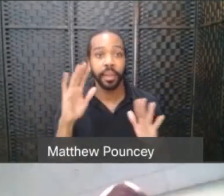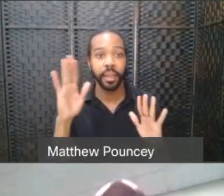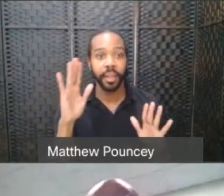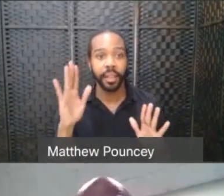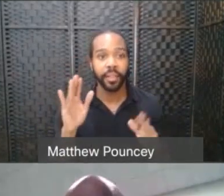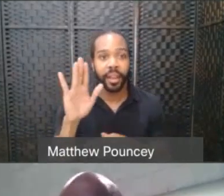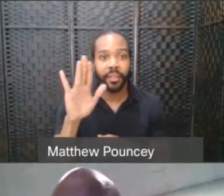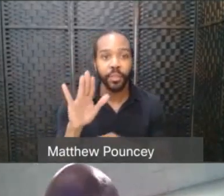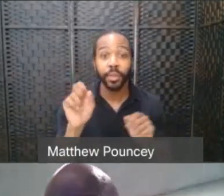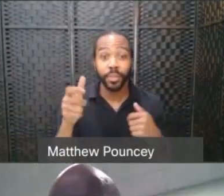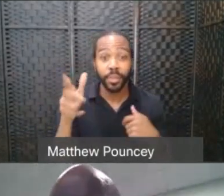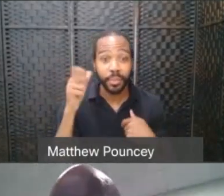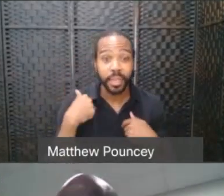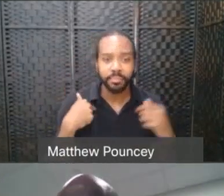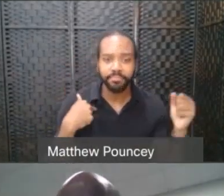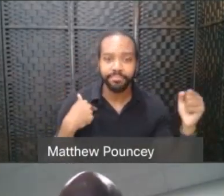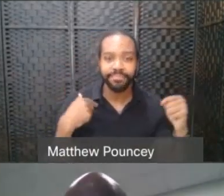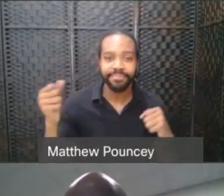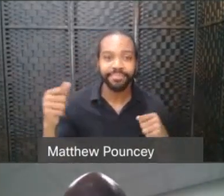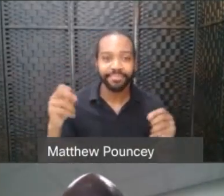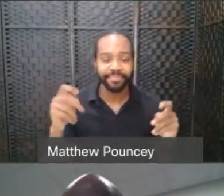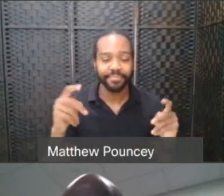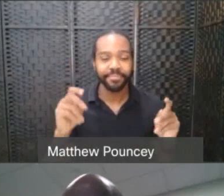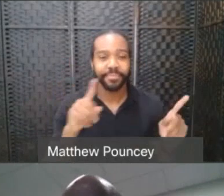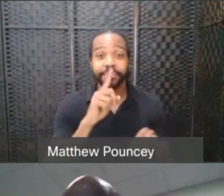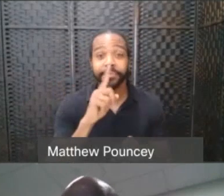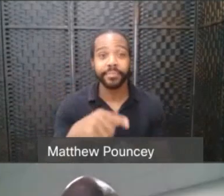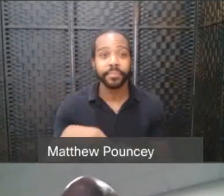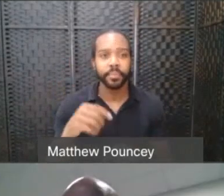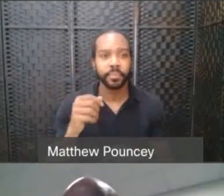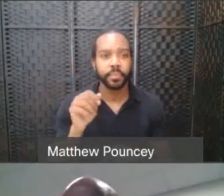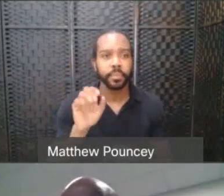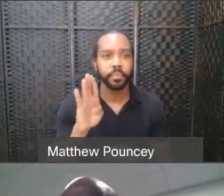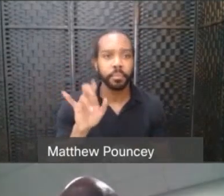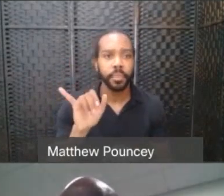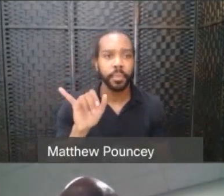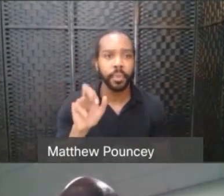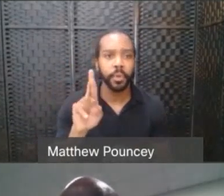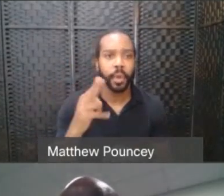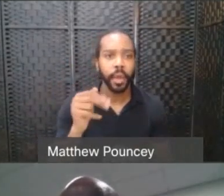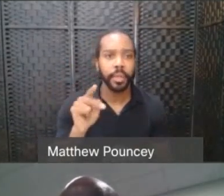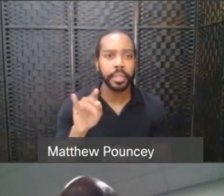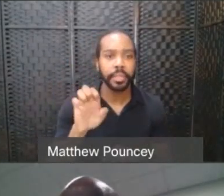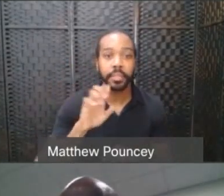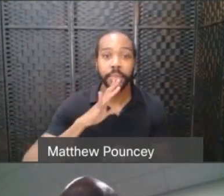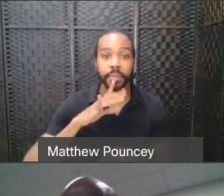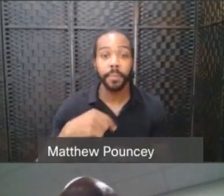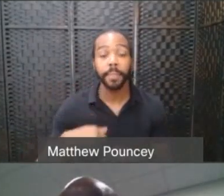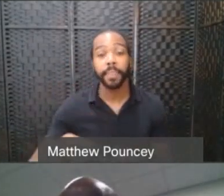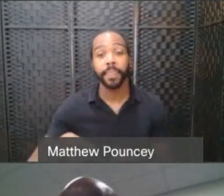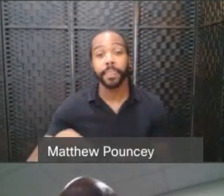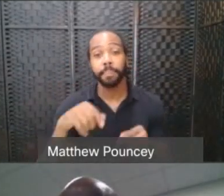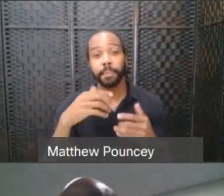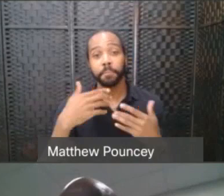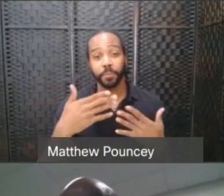now? Yes. Sure. Thank you for the opportunity. So we did make a call individually to